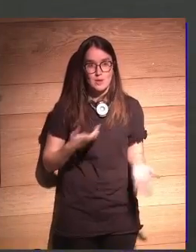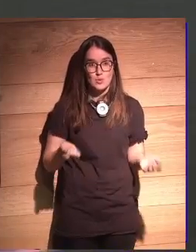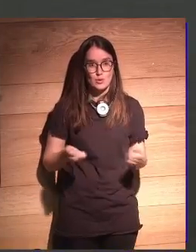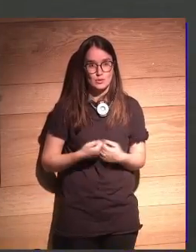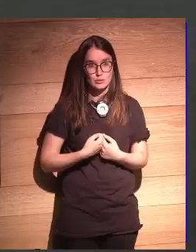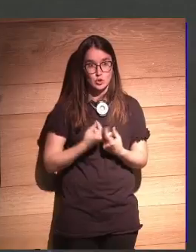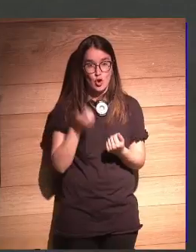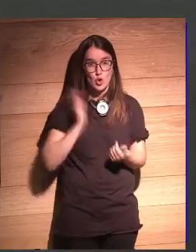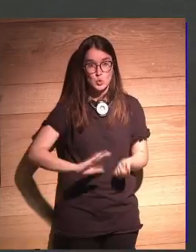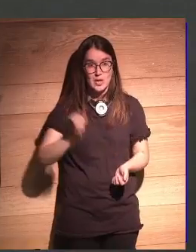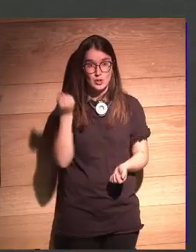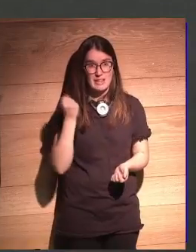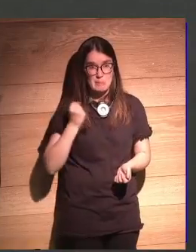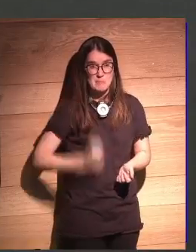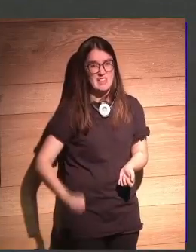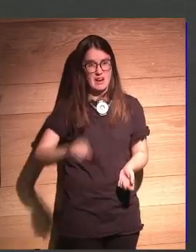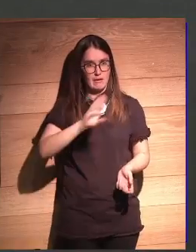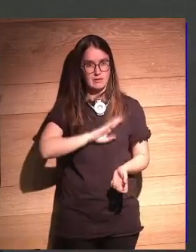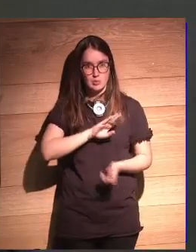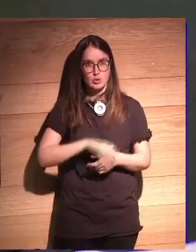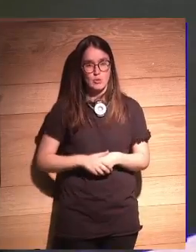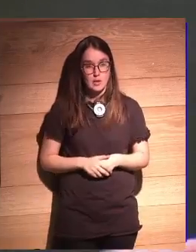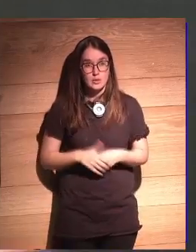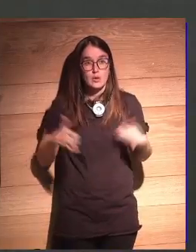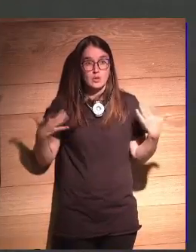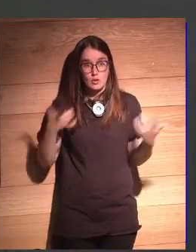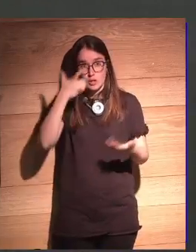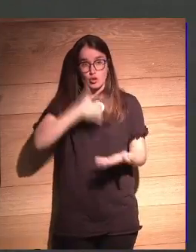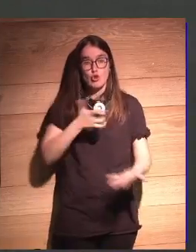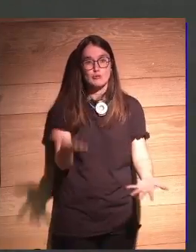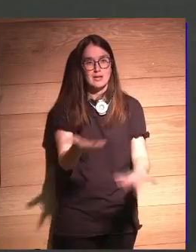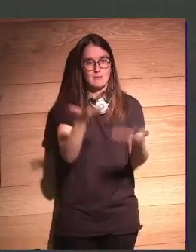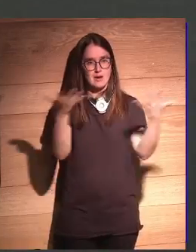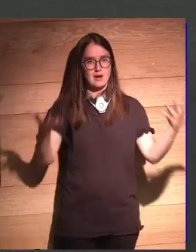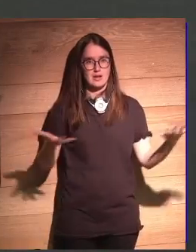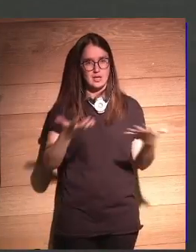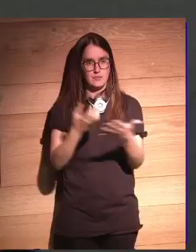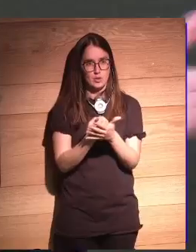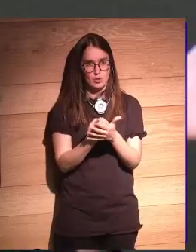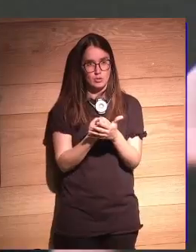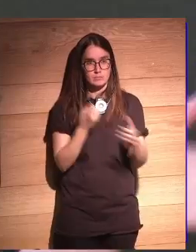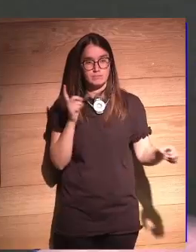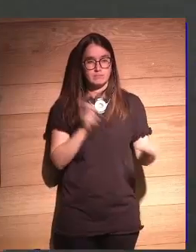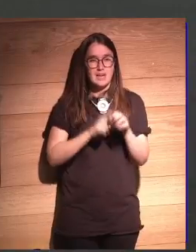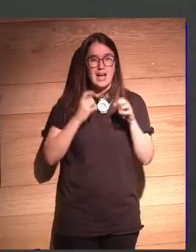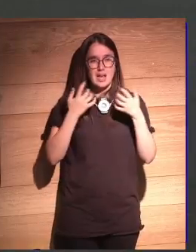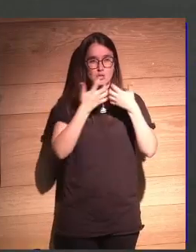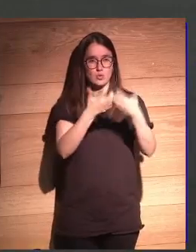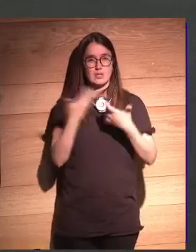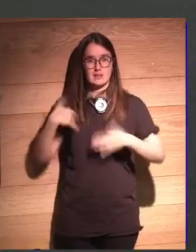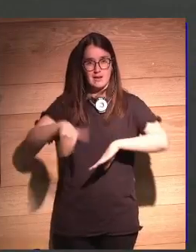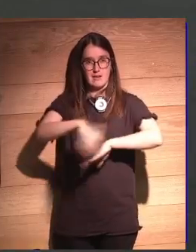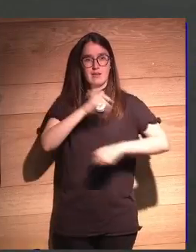this country? We are not making ends meet either with our lousy salaries. And so I would call